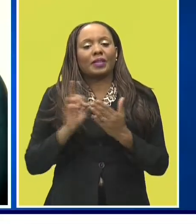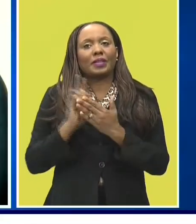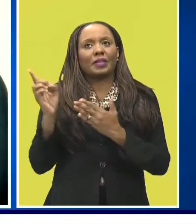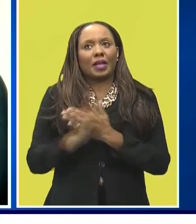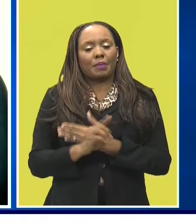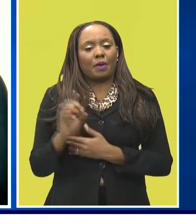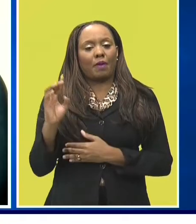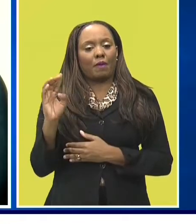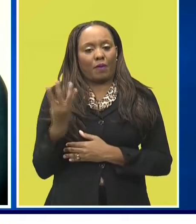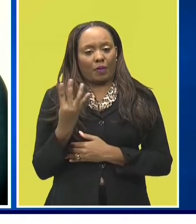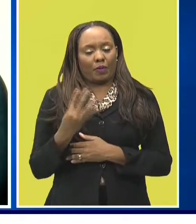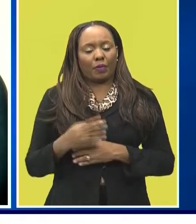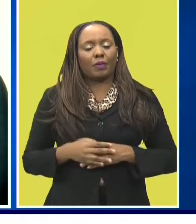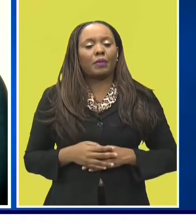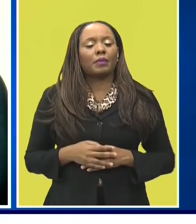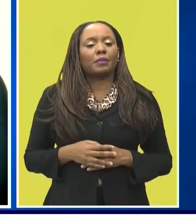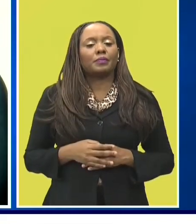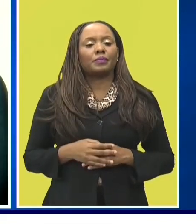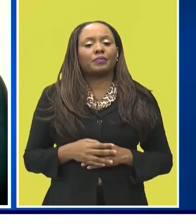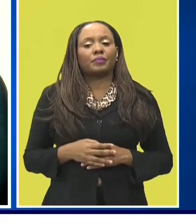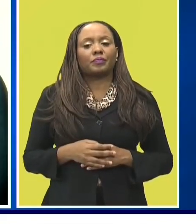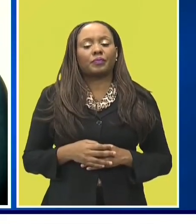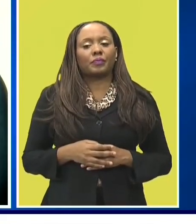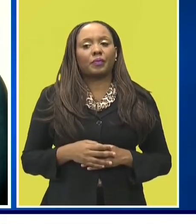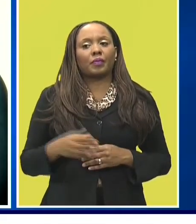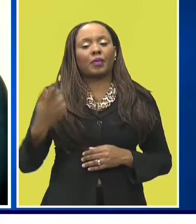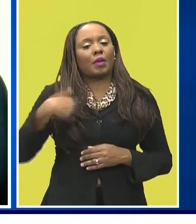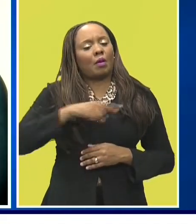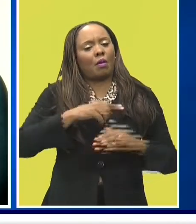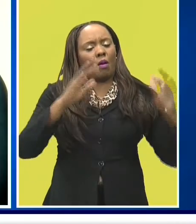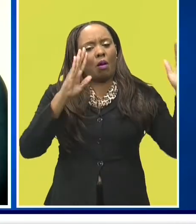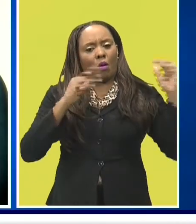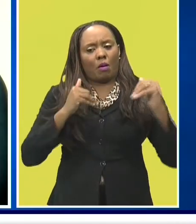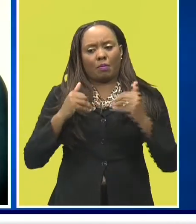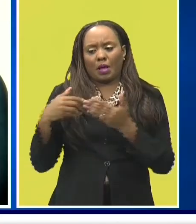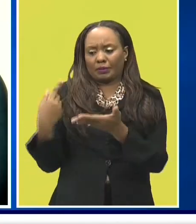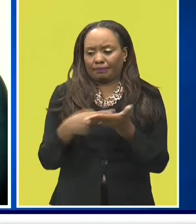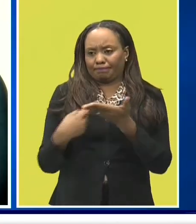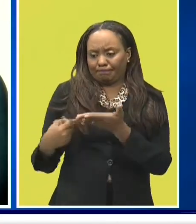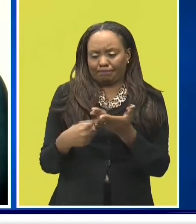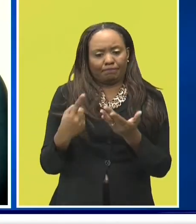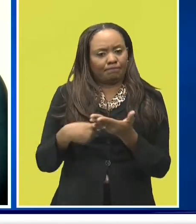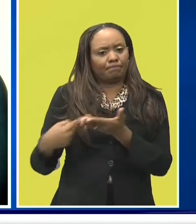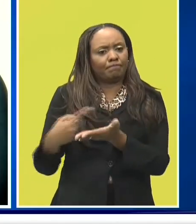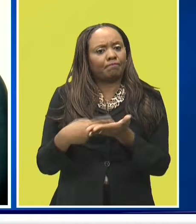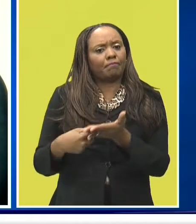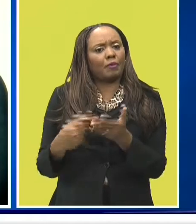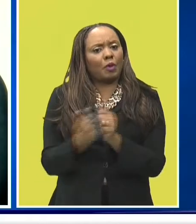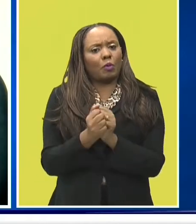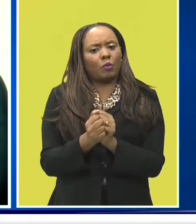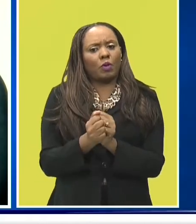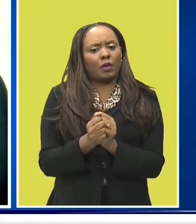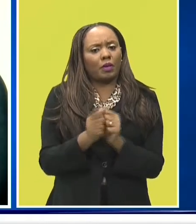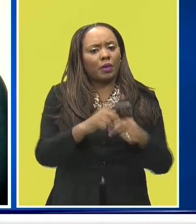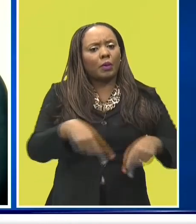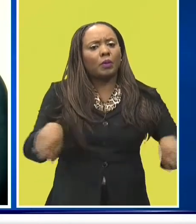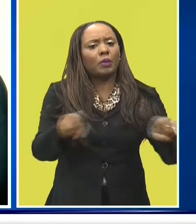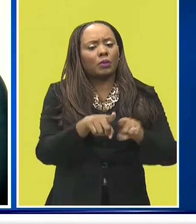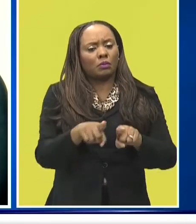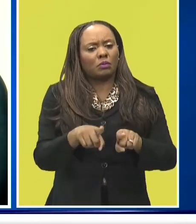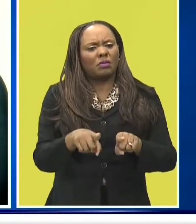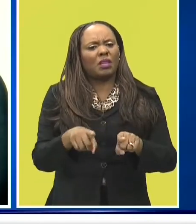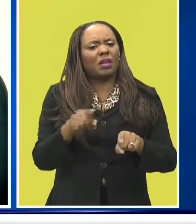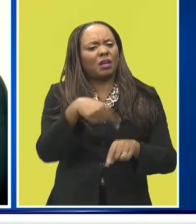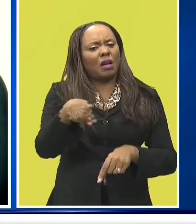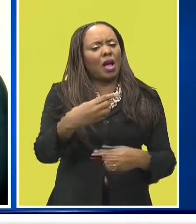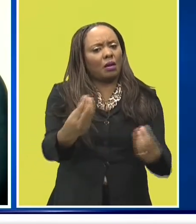public consultations will allow the public to give an input,